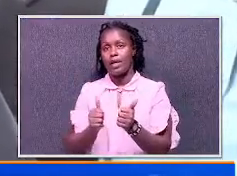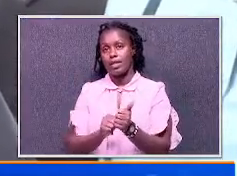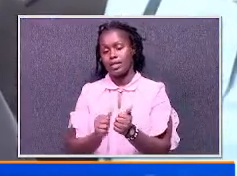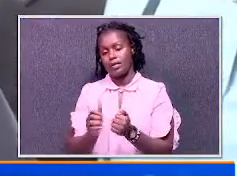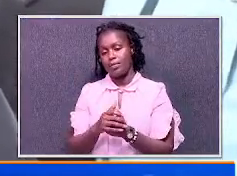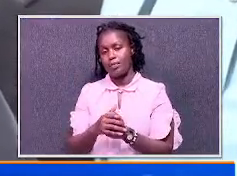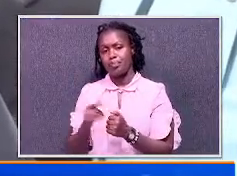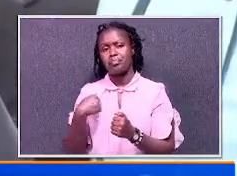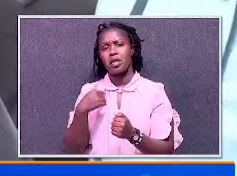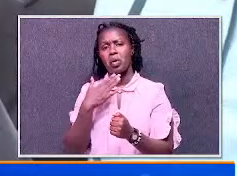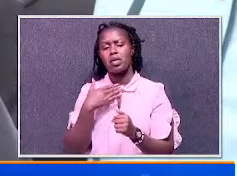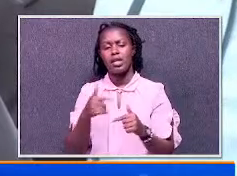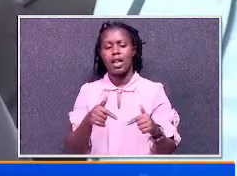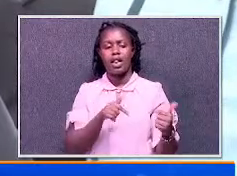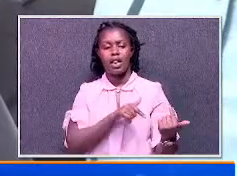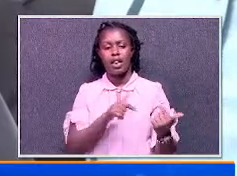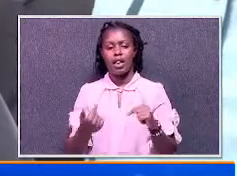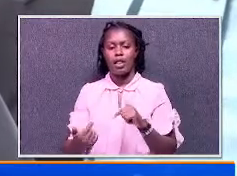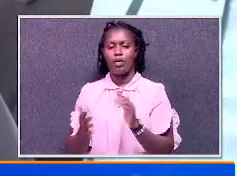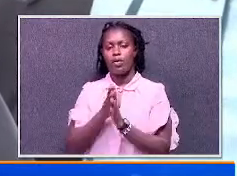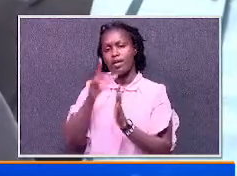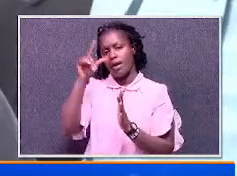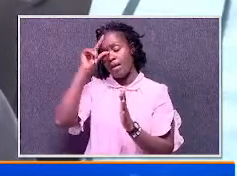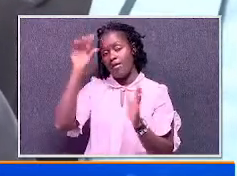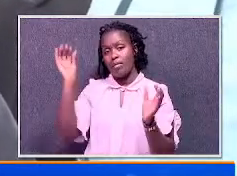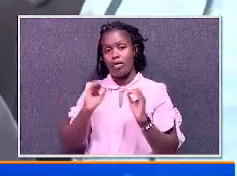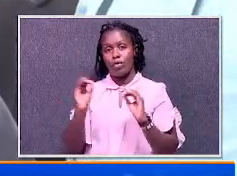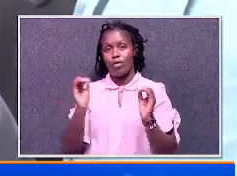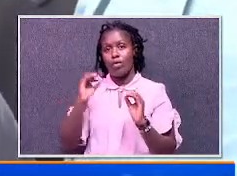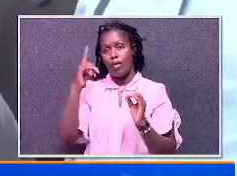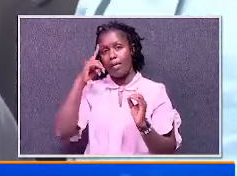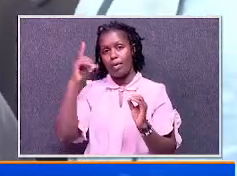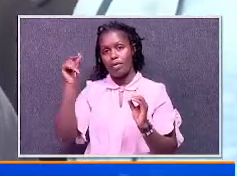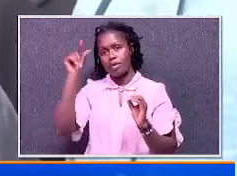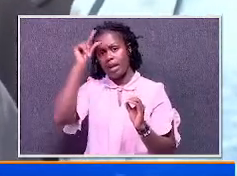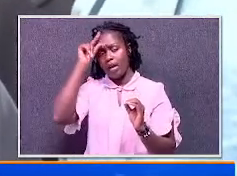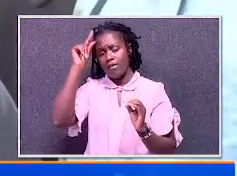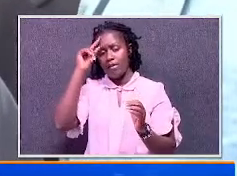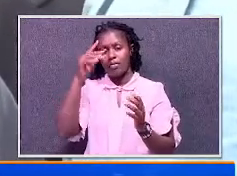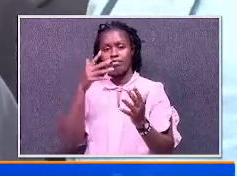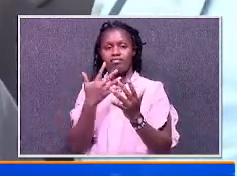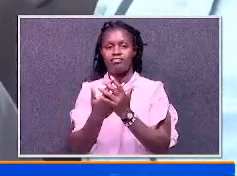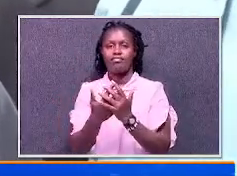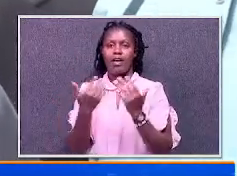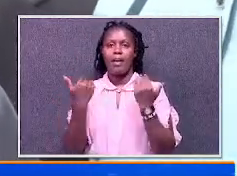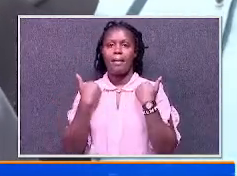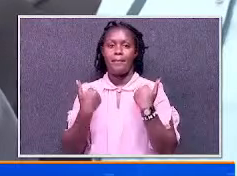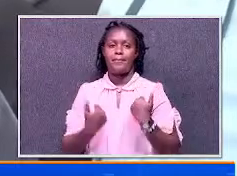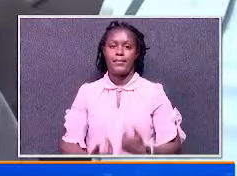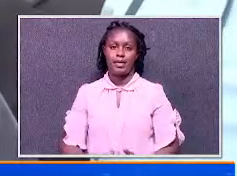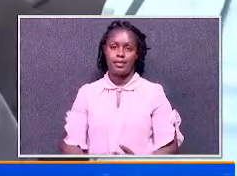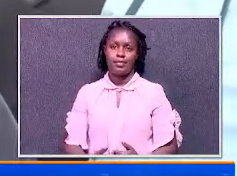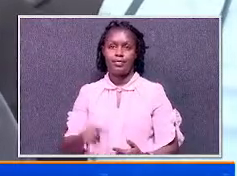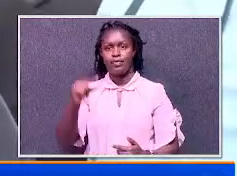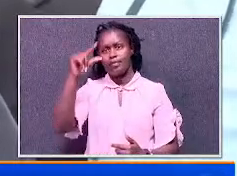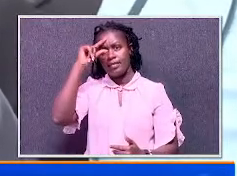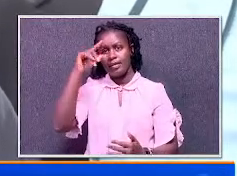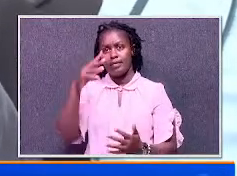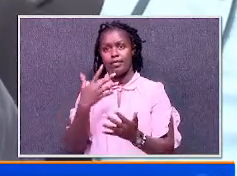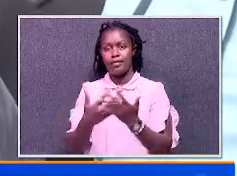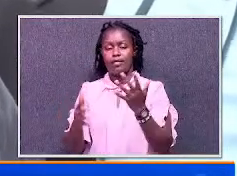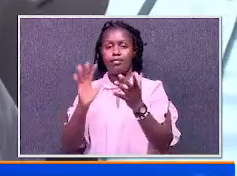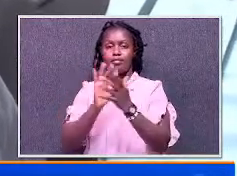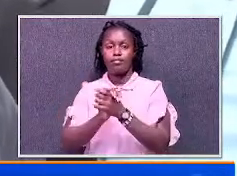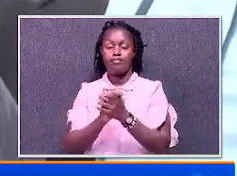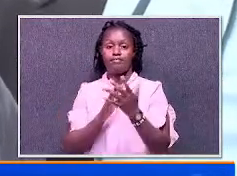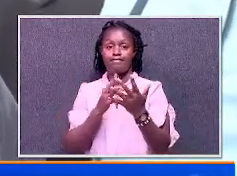Sitataka kupigana na serikali. Juu serikali ilinifunga tu makusudi. Serikali ya Jubilee